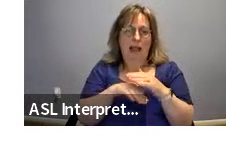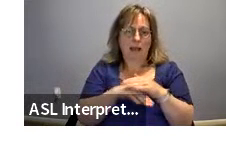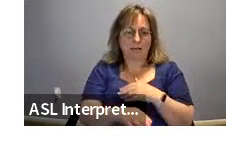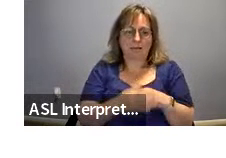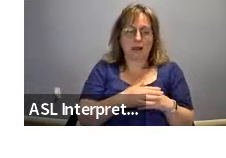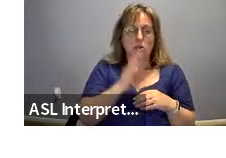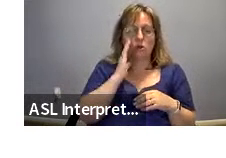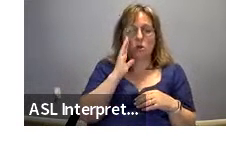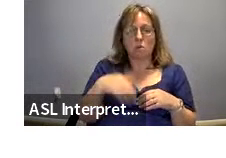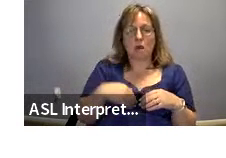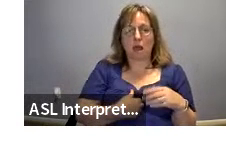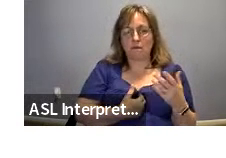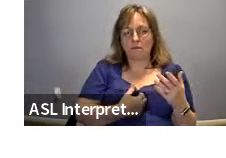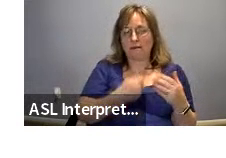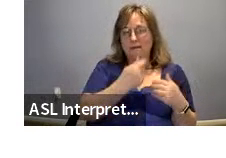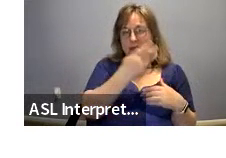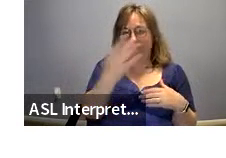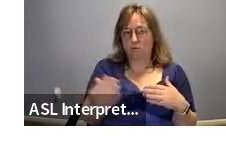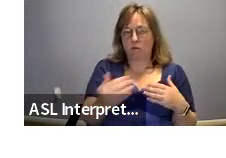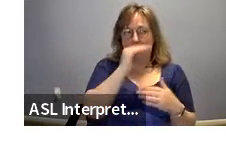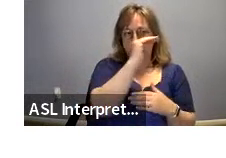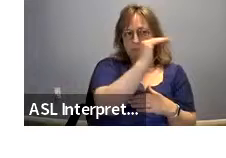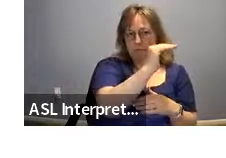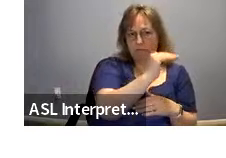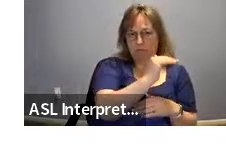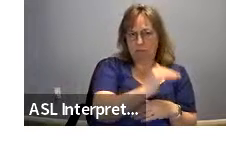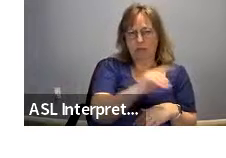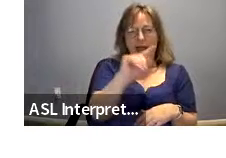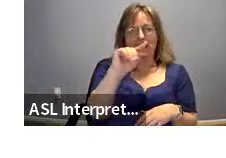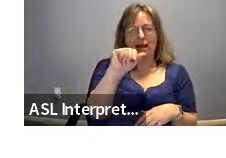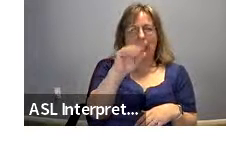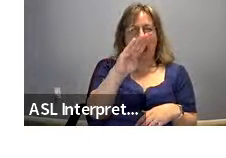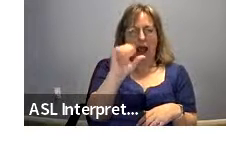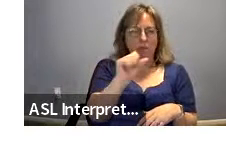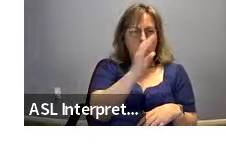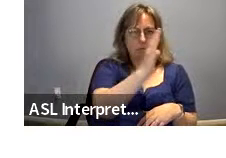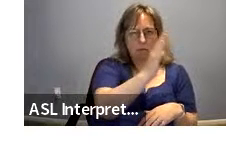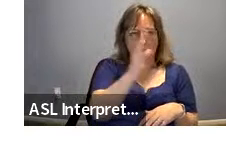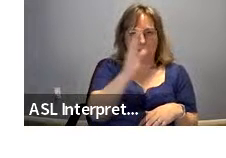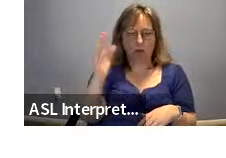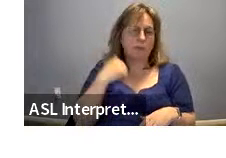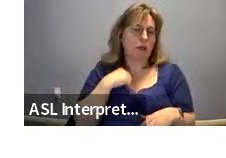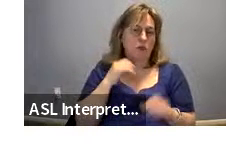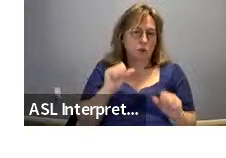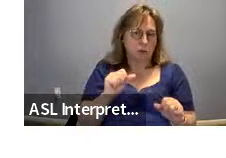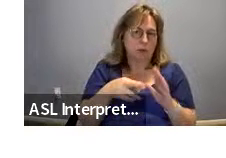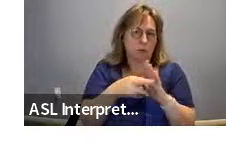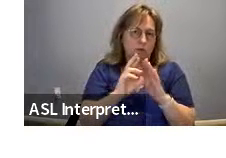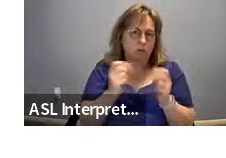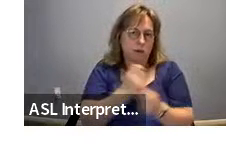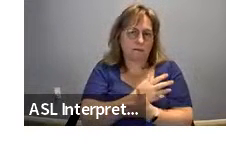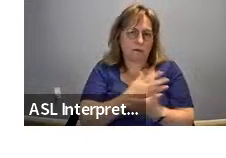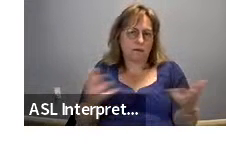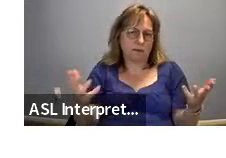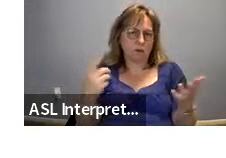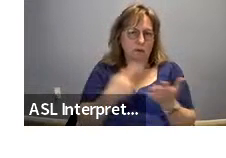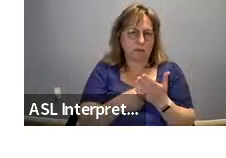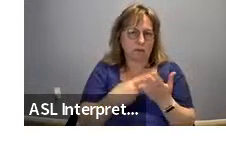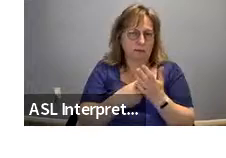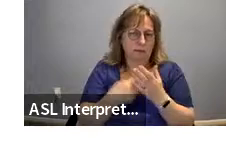tabs to review different content and some of the instructions we talked about this evening.